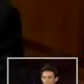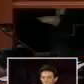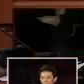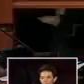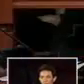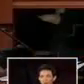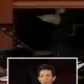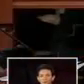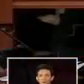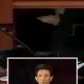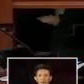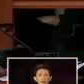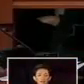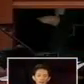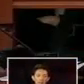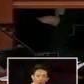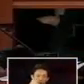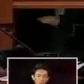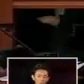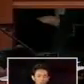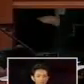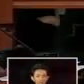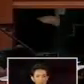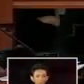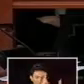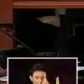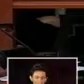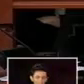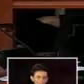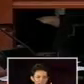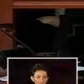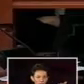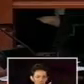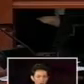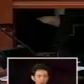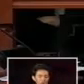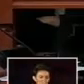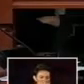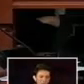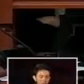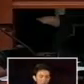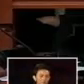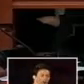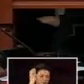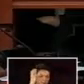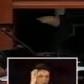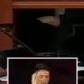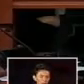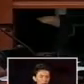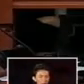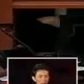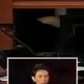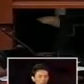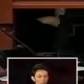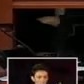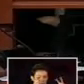my point counsel the Honorable Justice Cuevas I was saying that iba po yung issue ng bank run at hindi